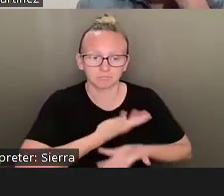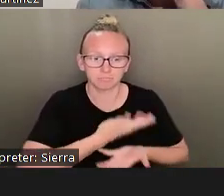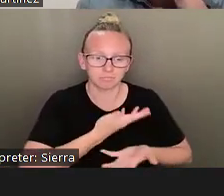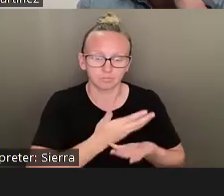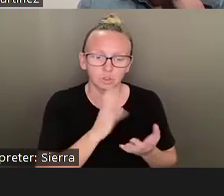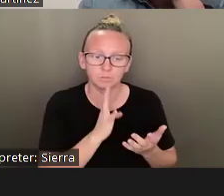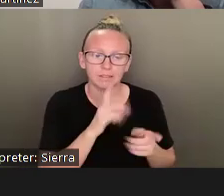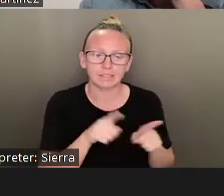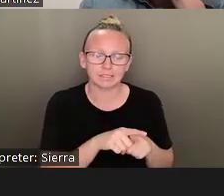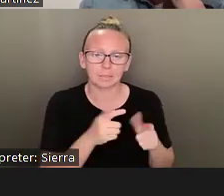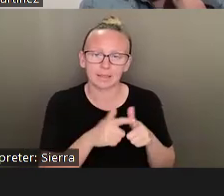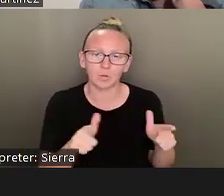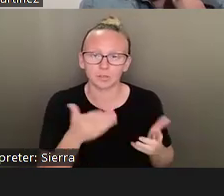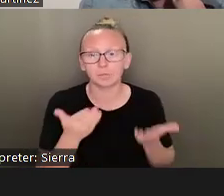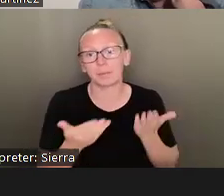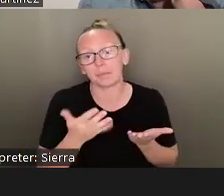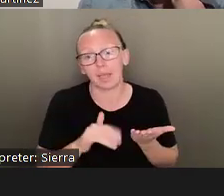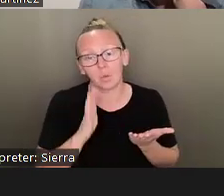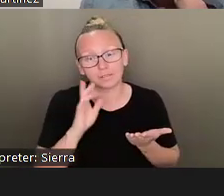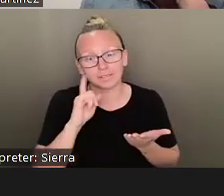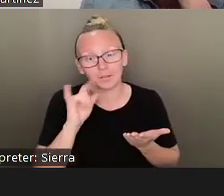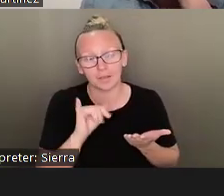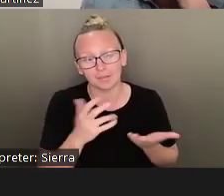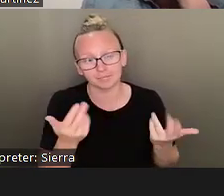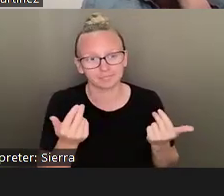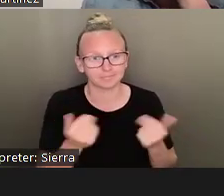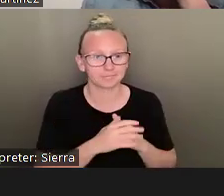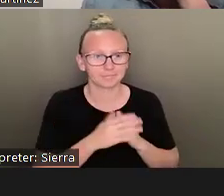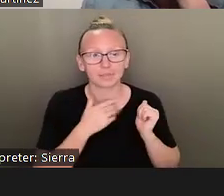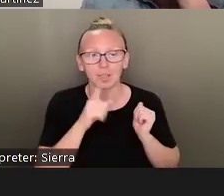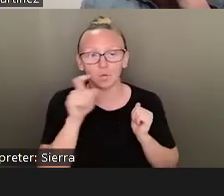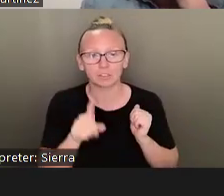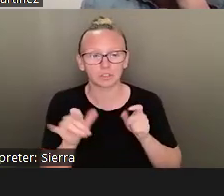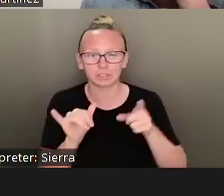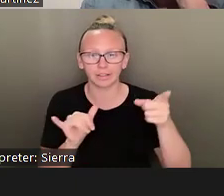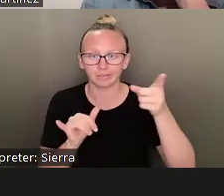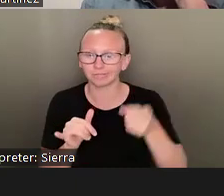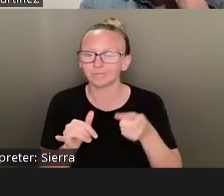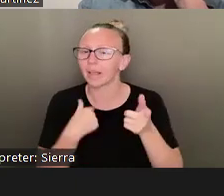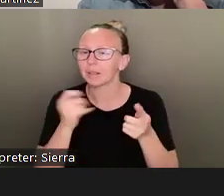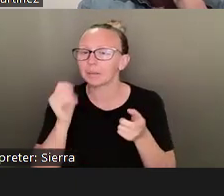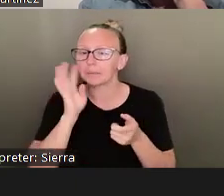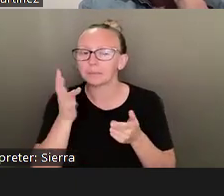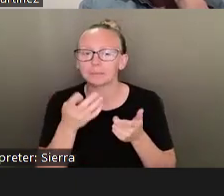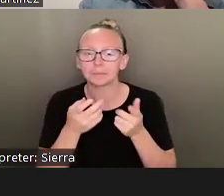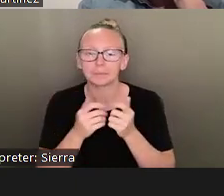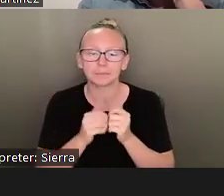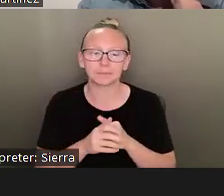might have sounded like. My questions are in the regular text, and the